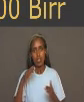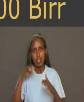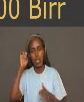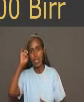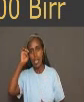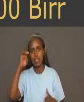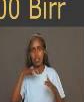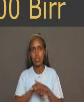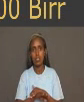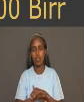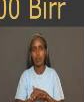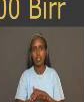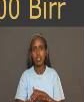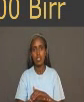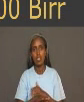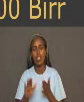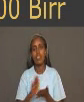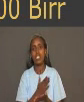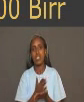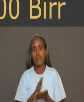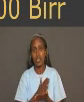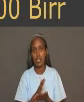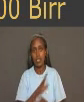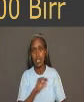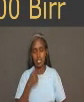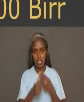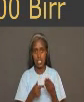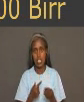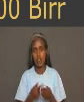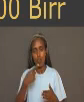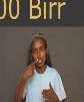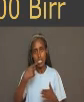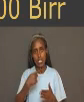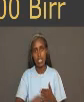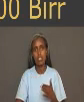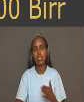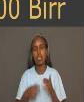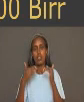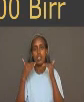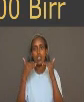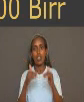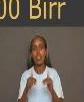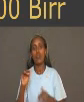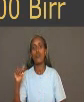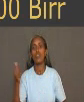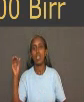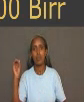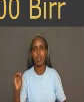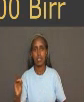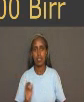Elias's income is a dividend and is therefore taxed at a rate